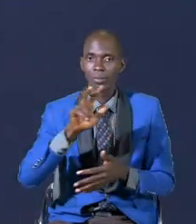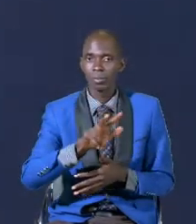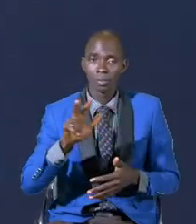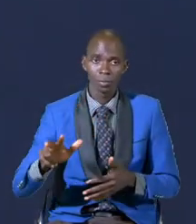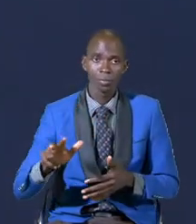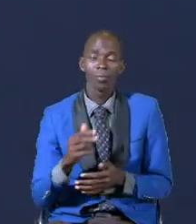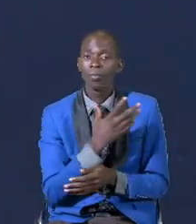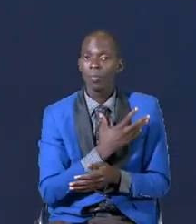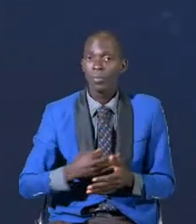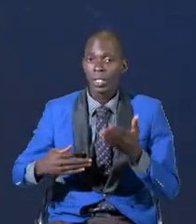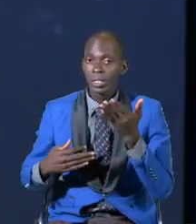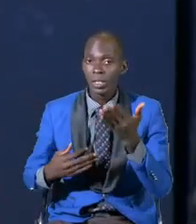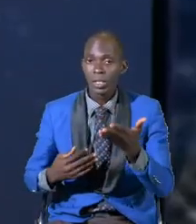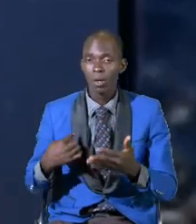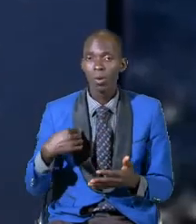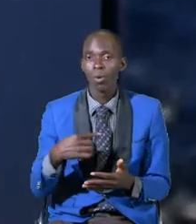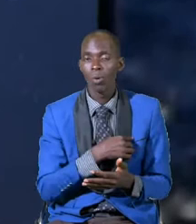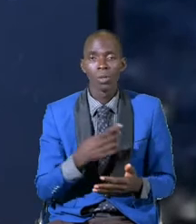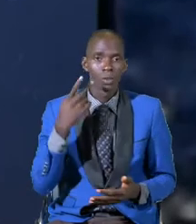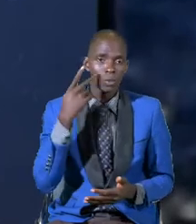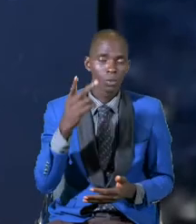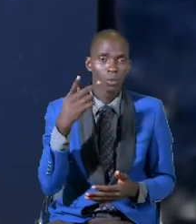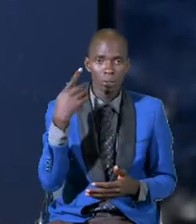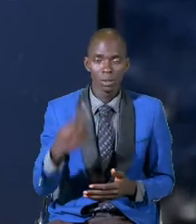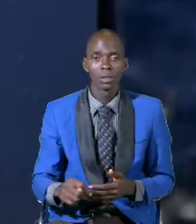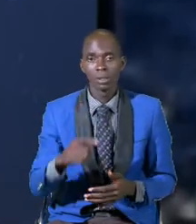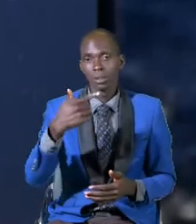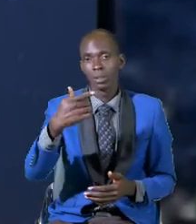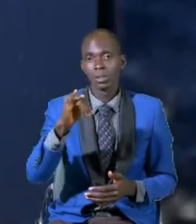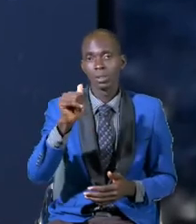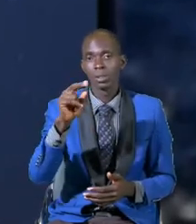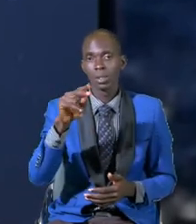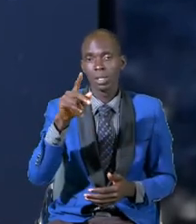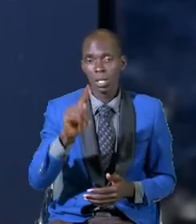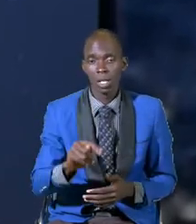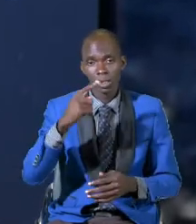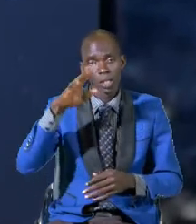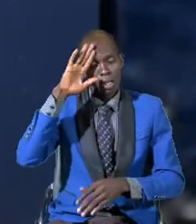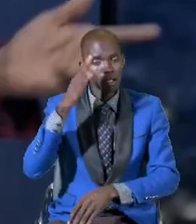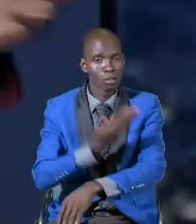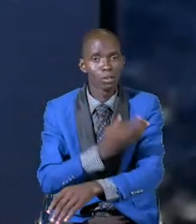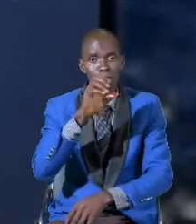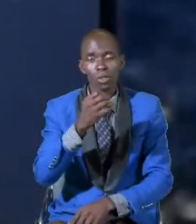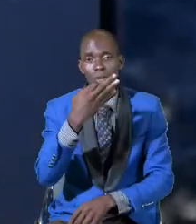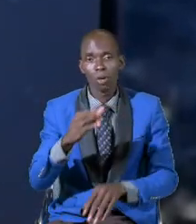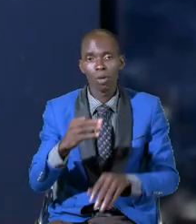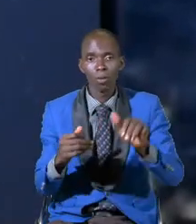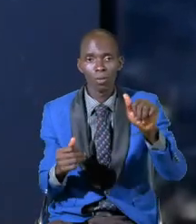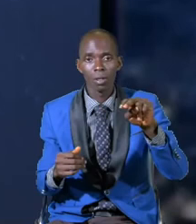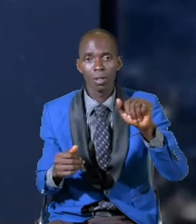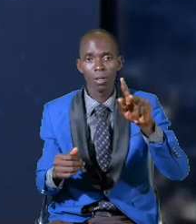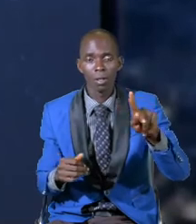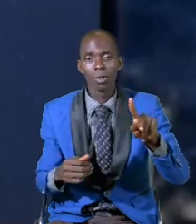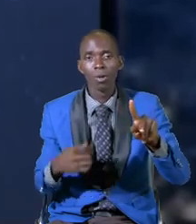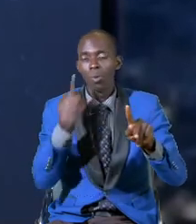there we saw the giants, the sons of Anak, which come of the